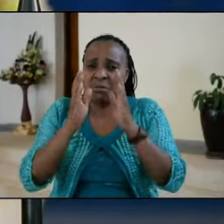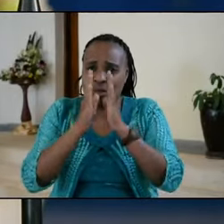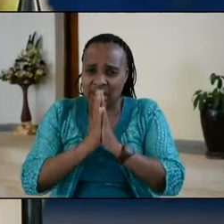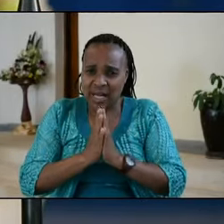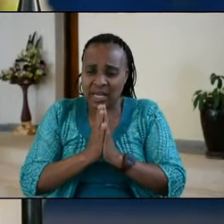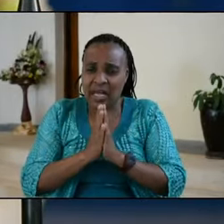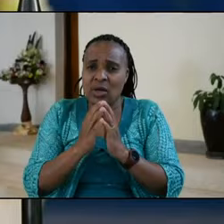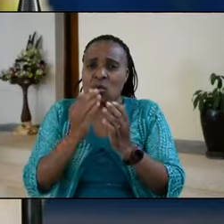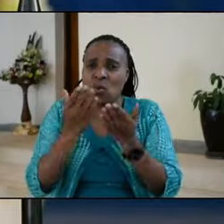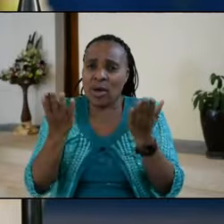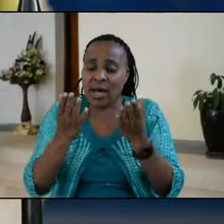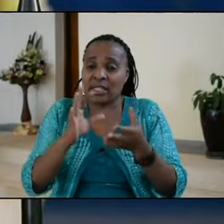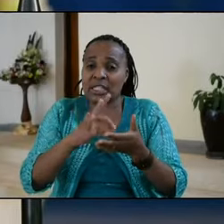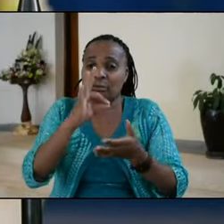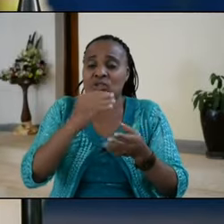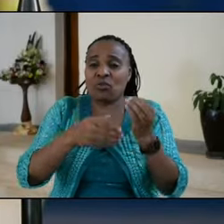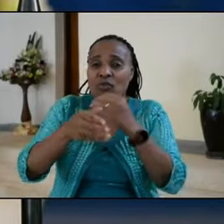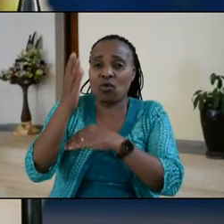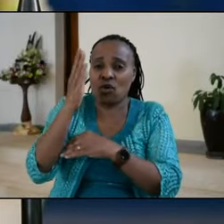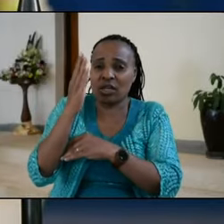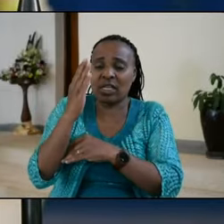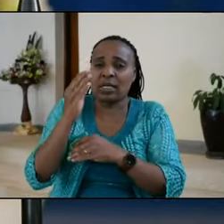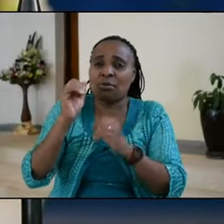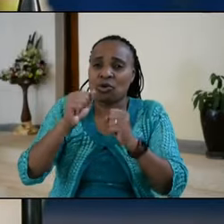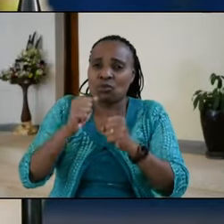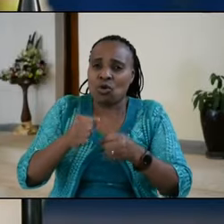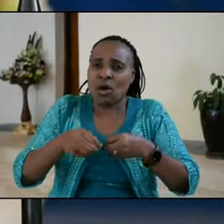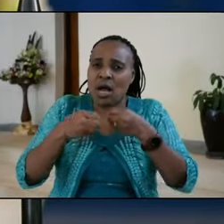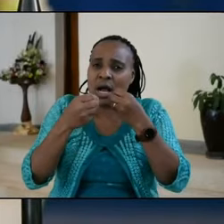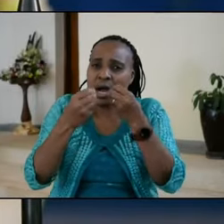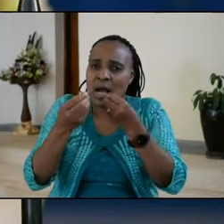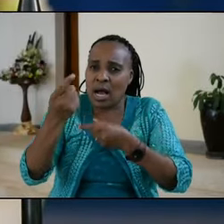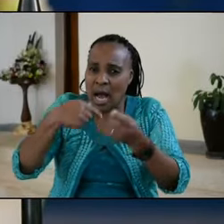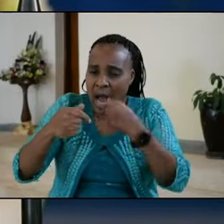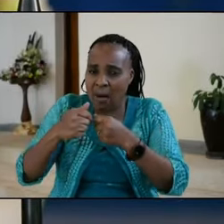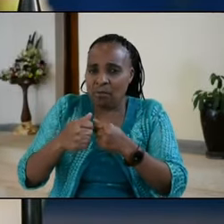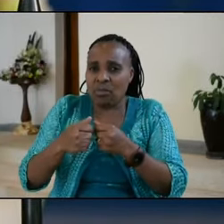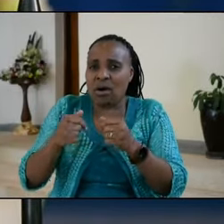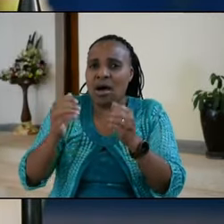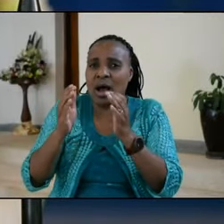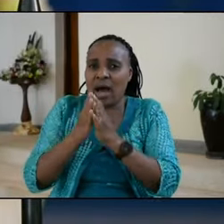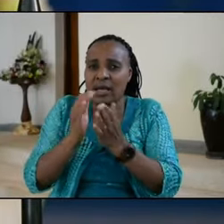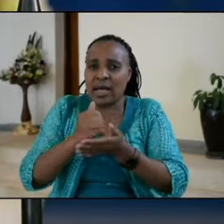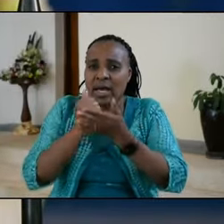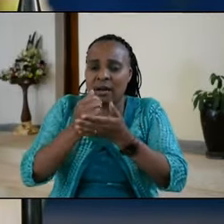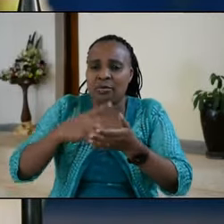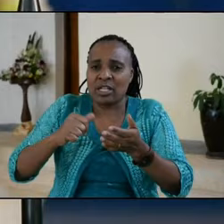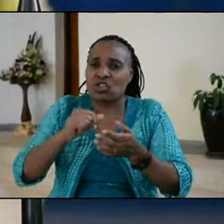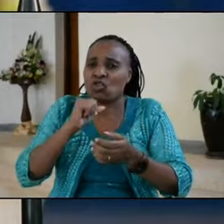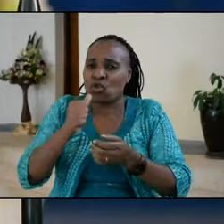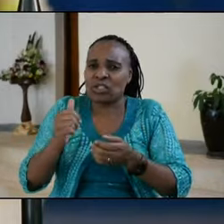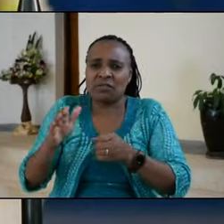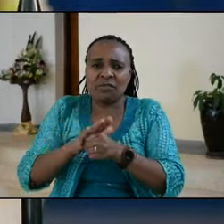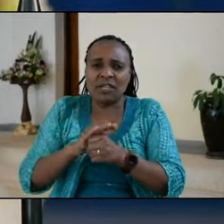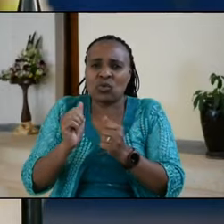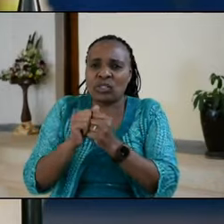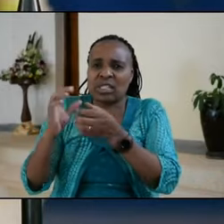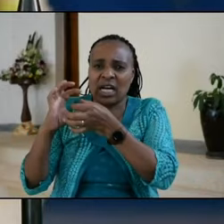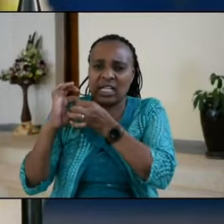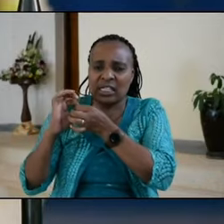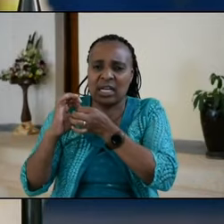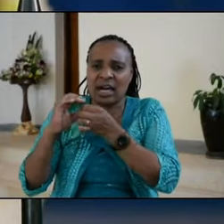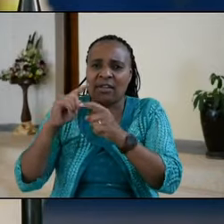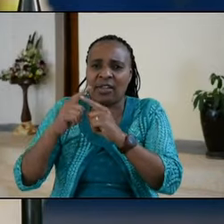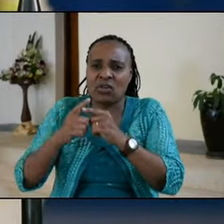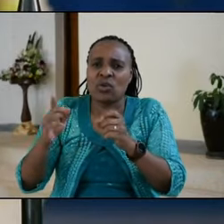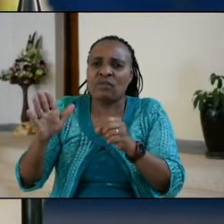us understand some of these things that we feel do not fit into our culture. And in real sense, when our eyes are opened, we find that everything written